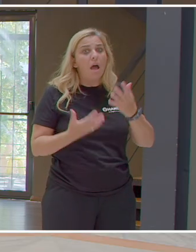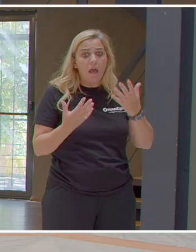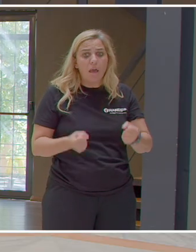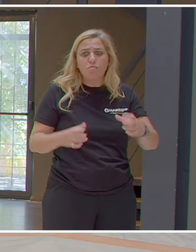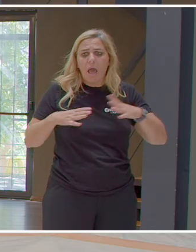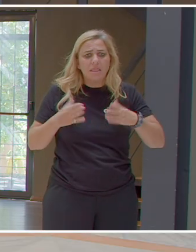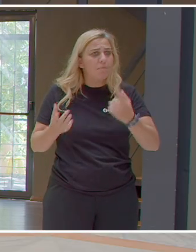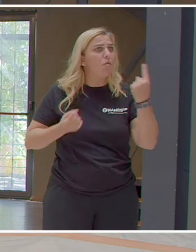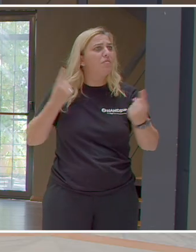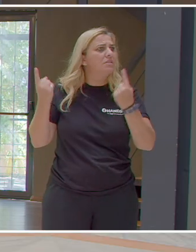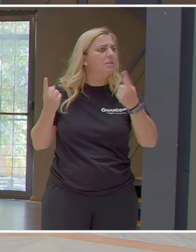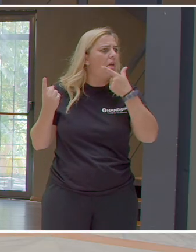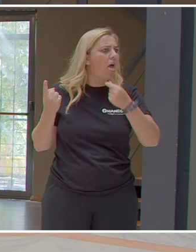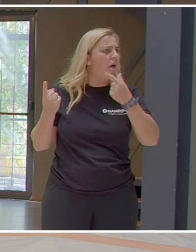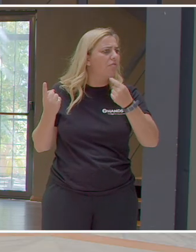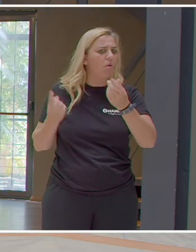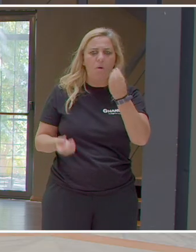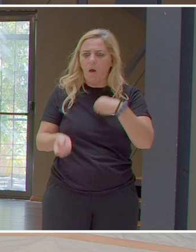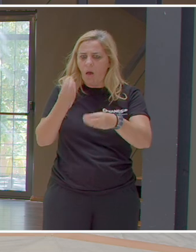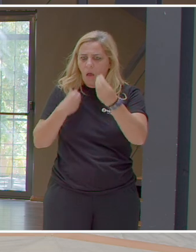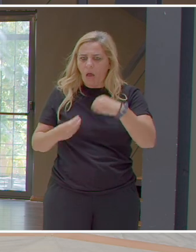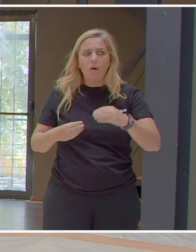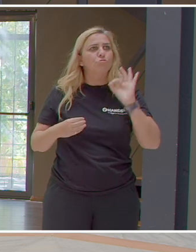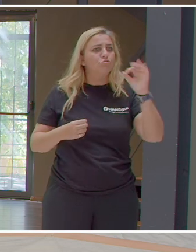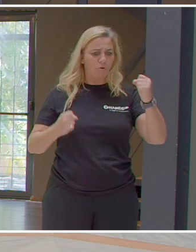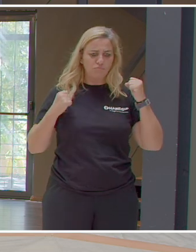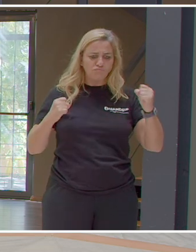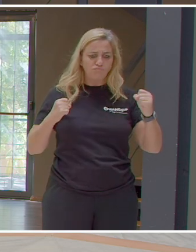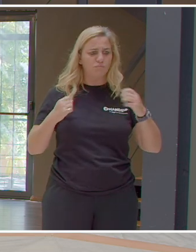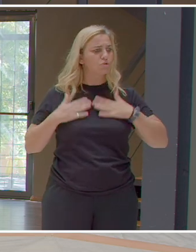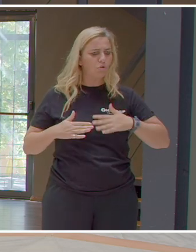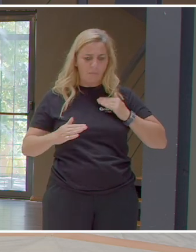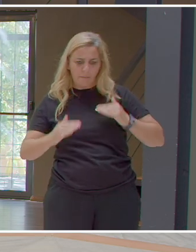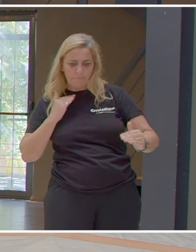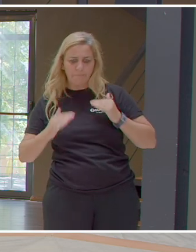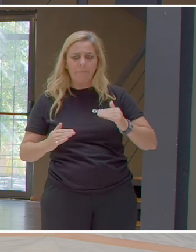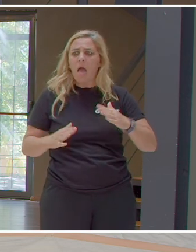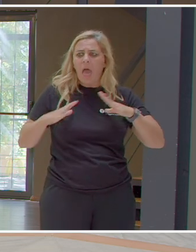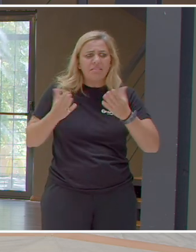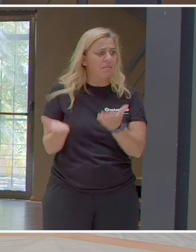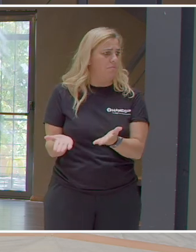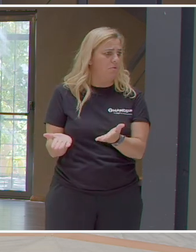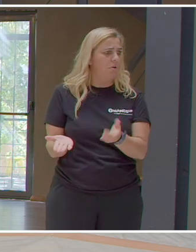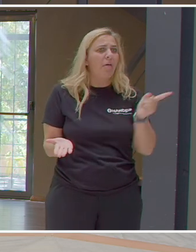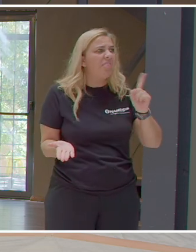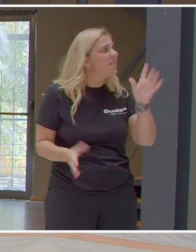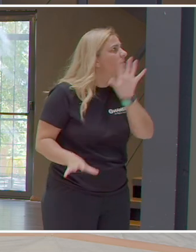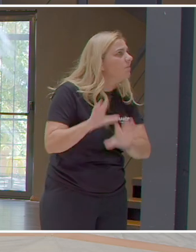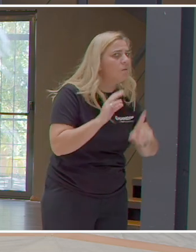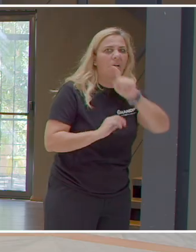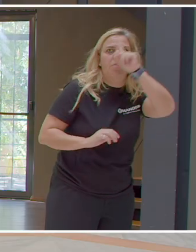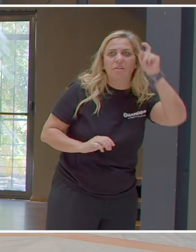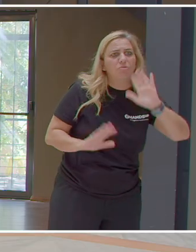so natural and accessible that helps and supports and nourishes our body. And actually, it's not that big of a deal. You